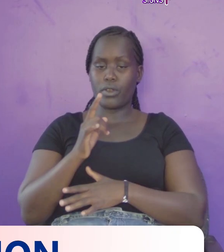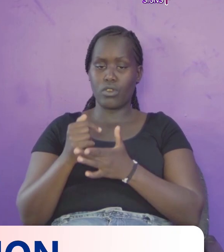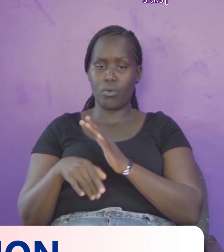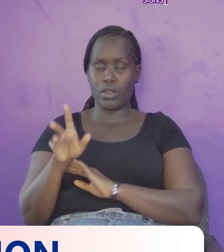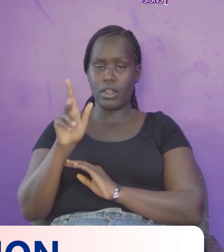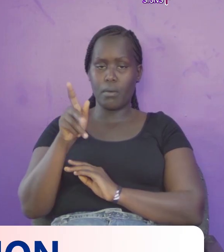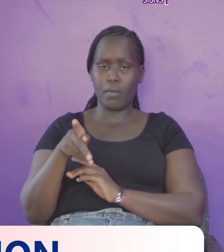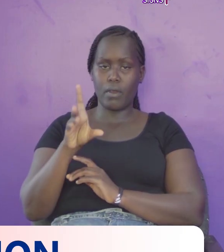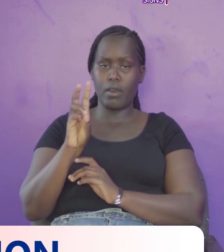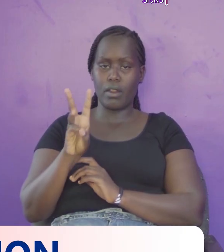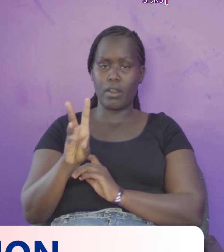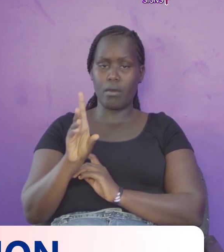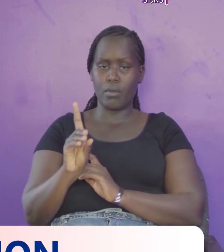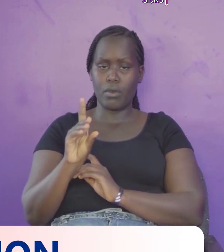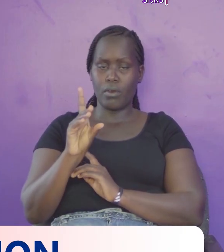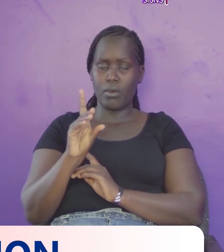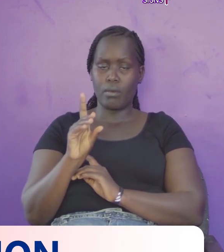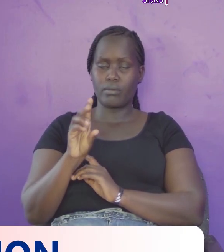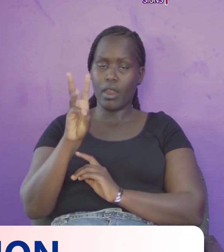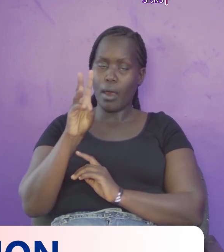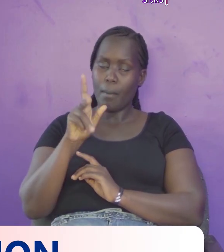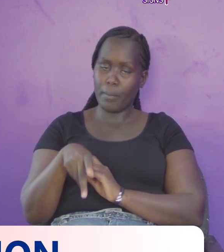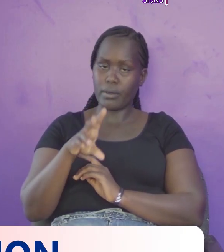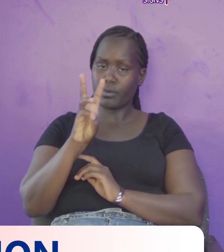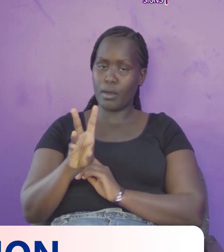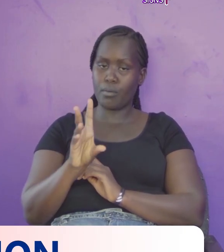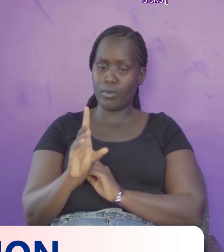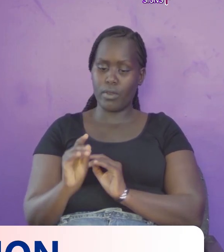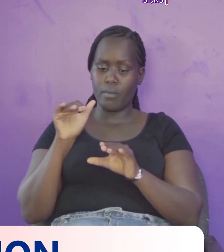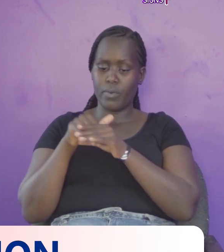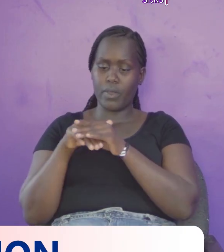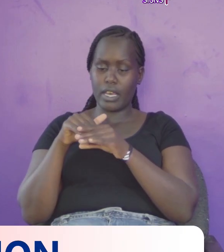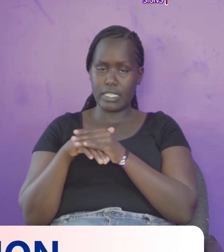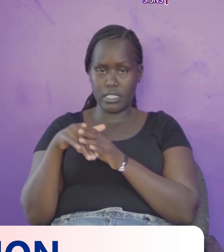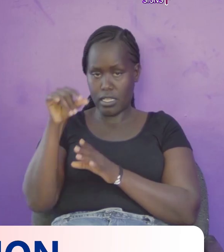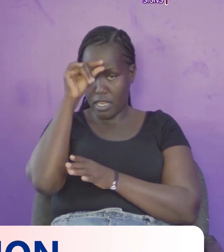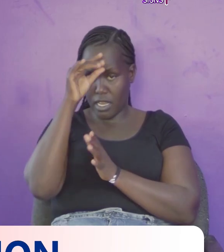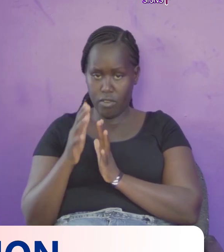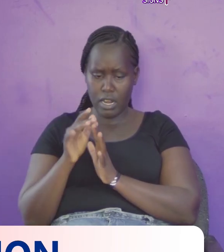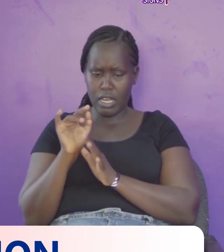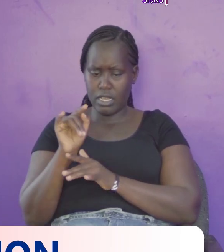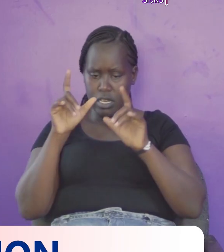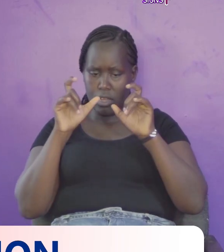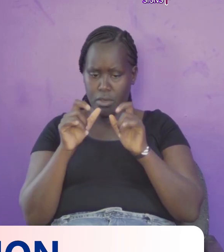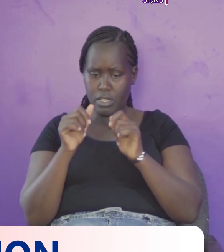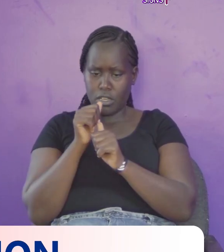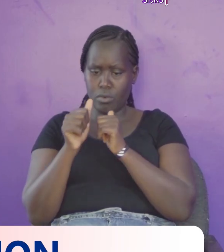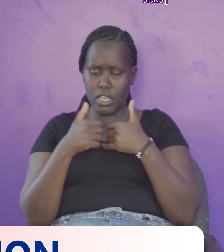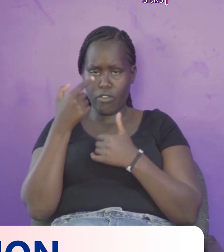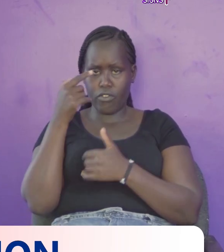PWD accesses Gladys Wanga. Is this the picture they have painted of the PWD to their governor?